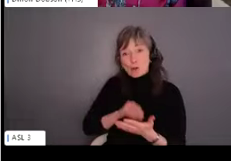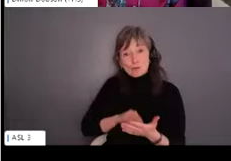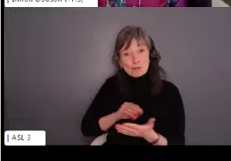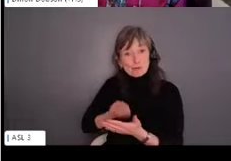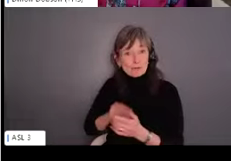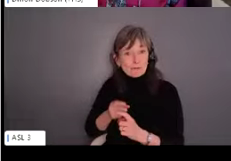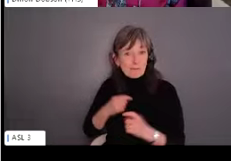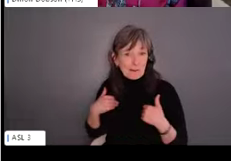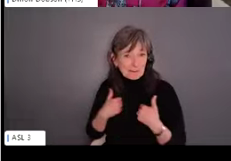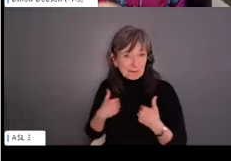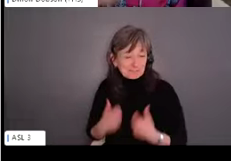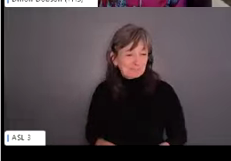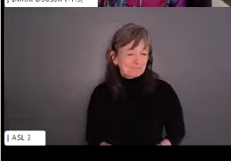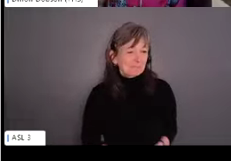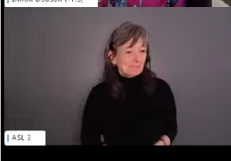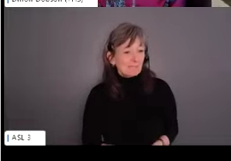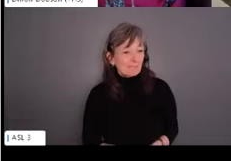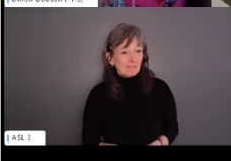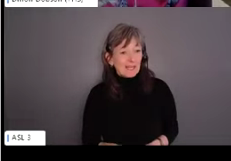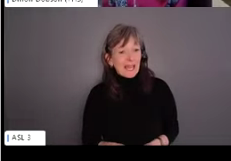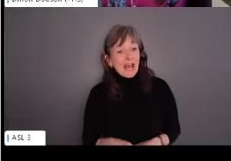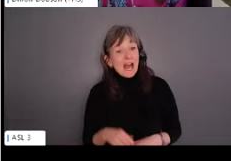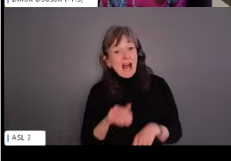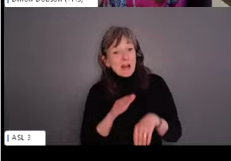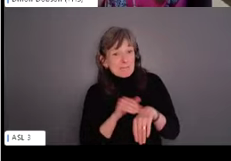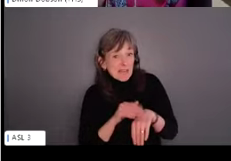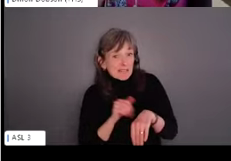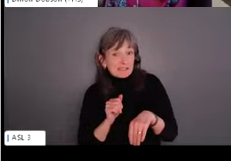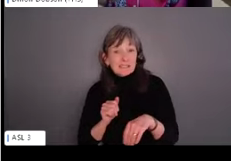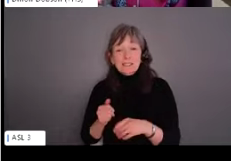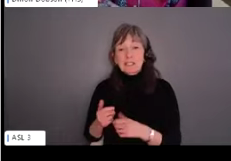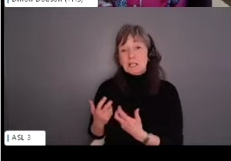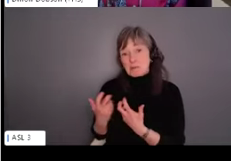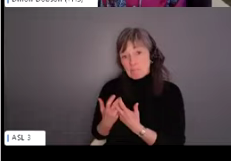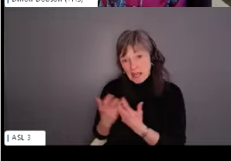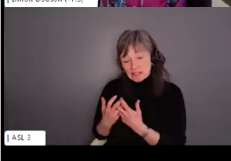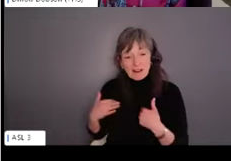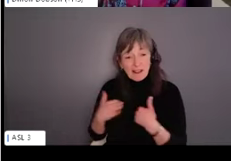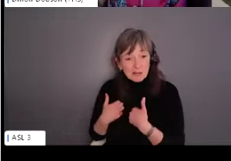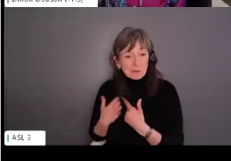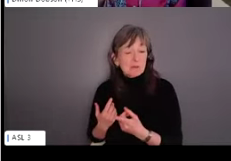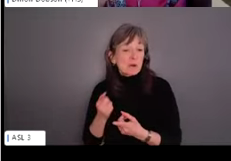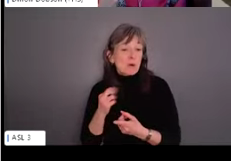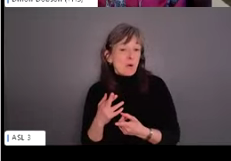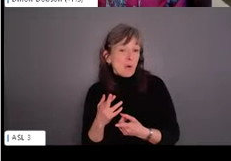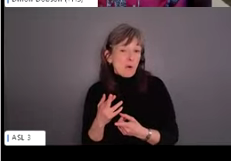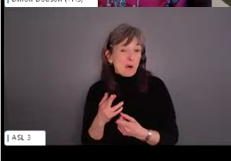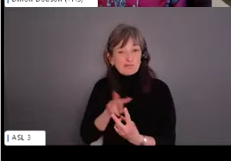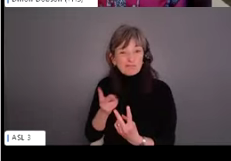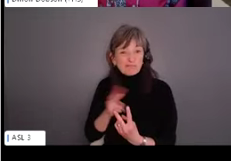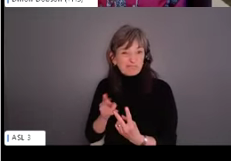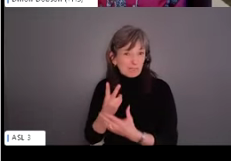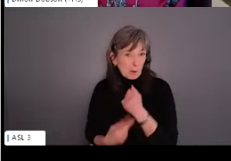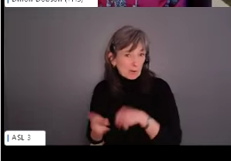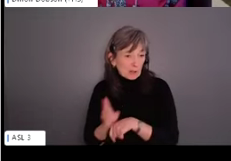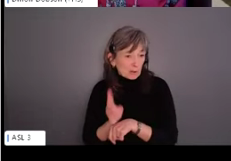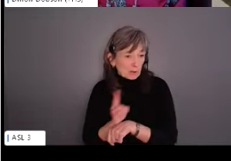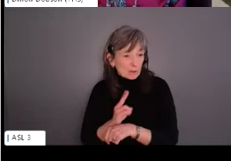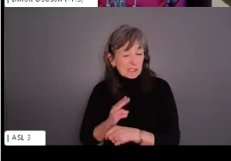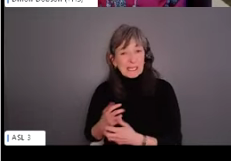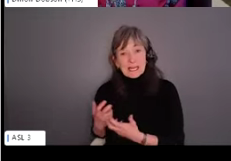hear today that I might use the word pet or companion animal somewhat interchangeably. Companion